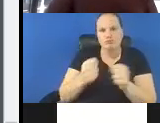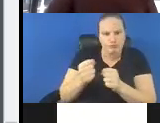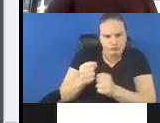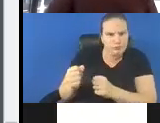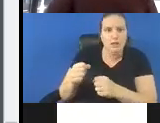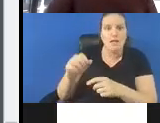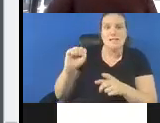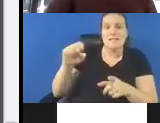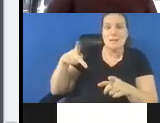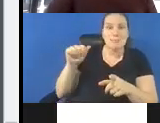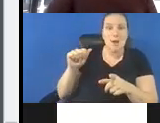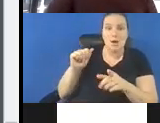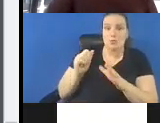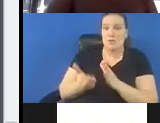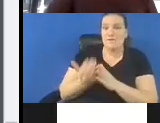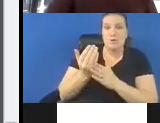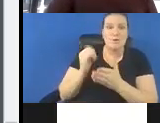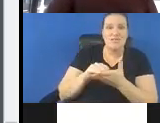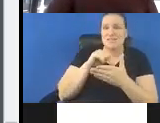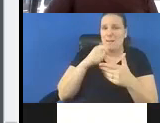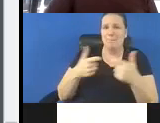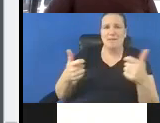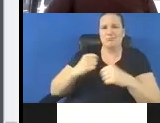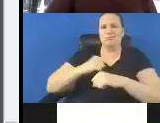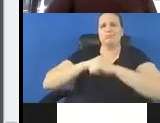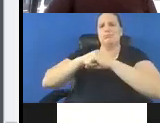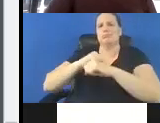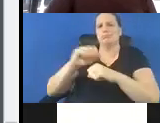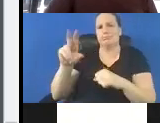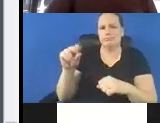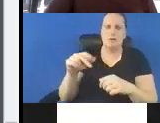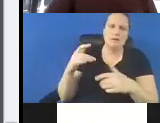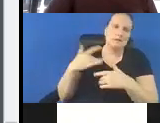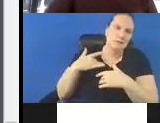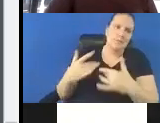SEPA review is not something that's a huge hurdle. It typically doesn't